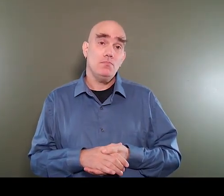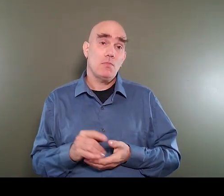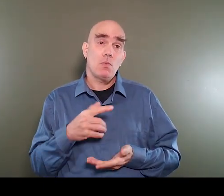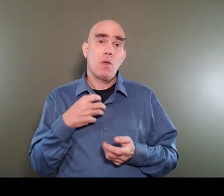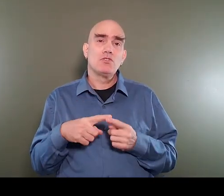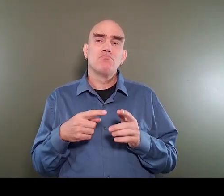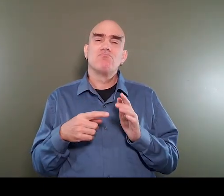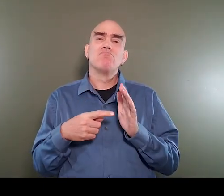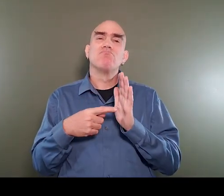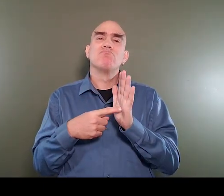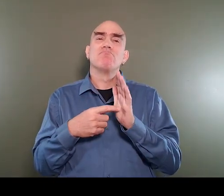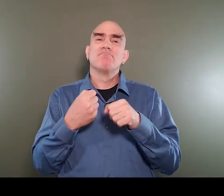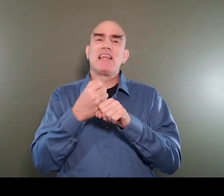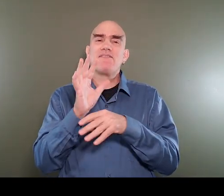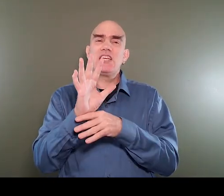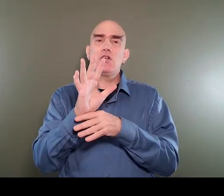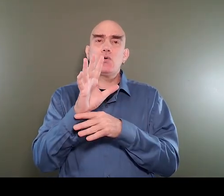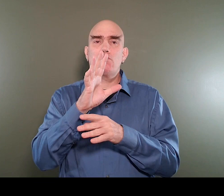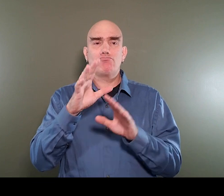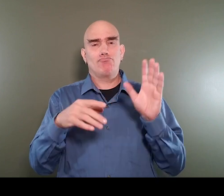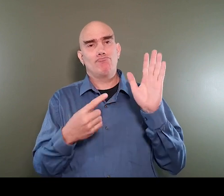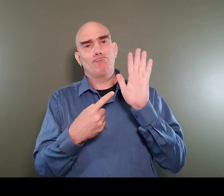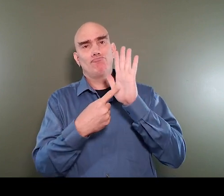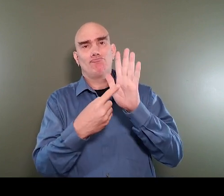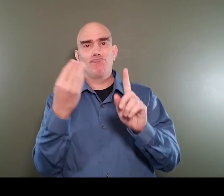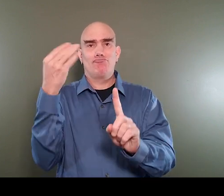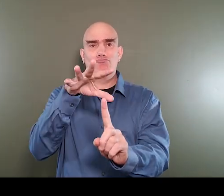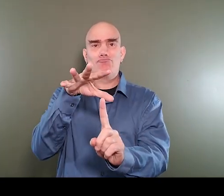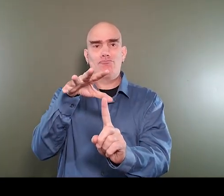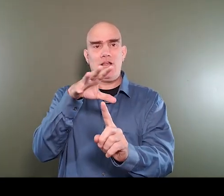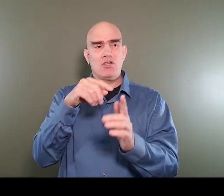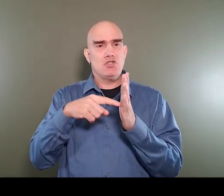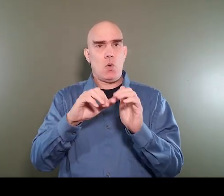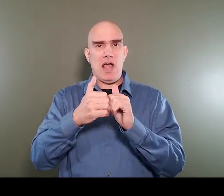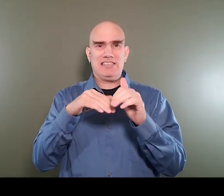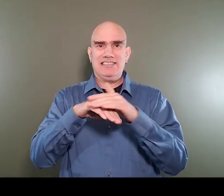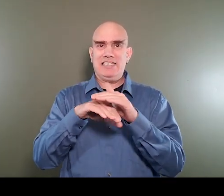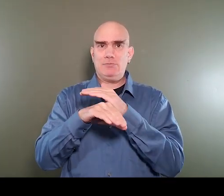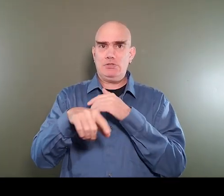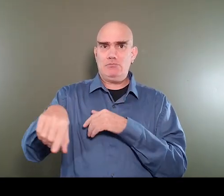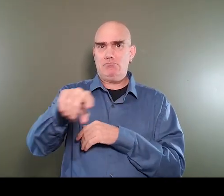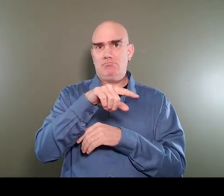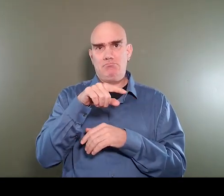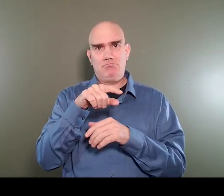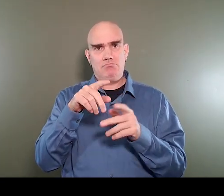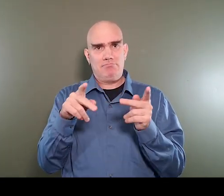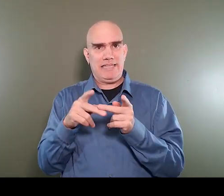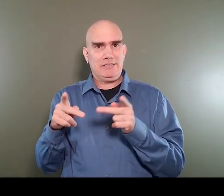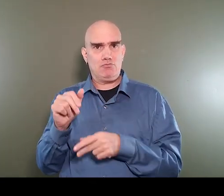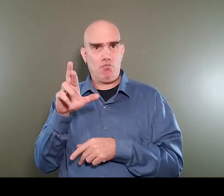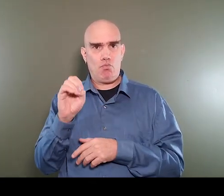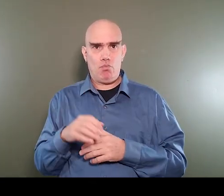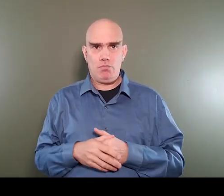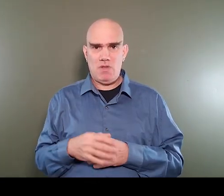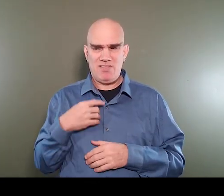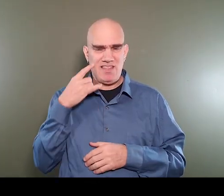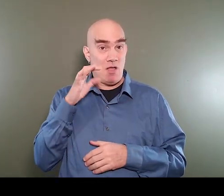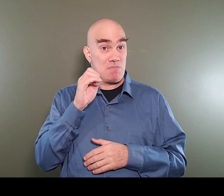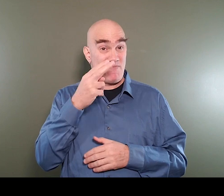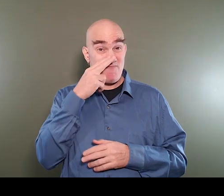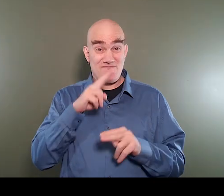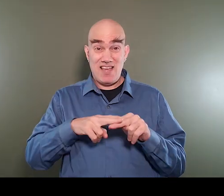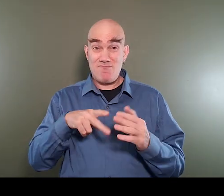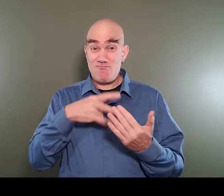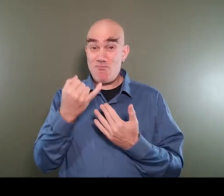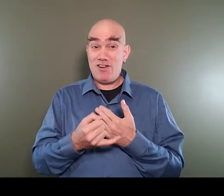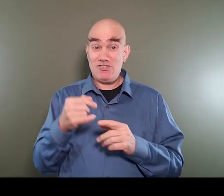in Chicago where we want to feature videos about and show how accessible they are.